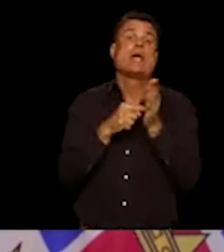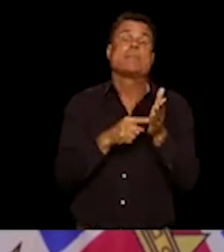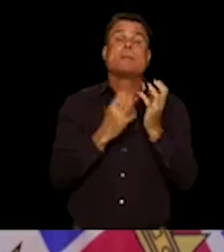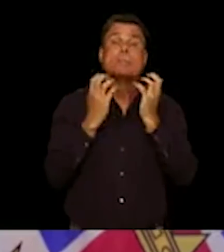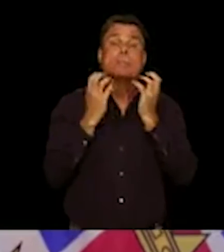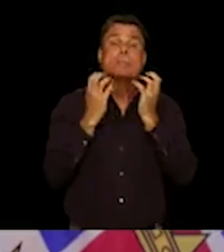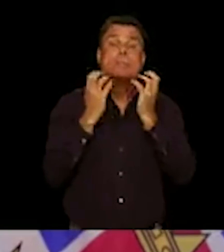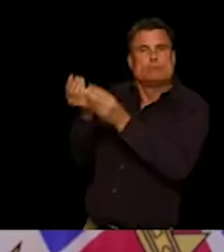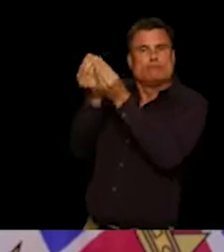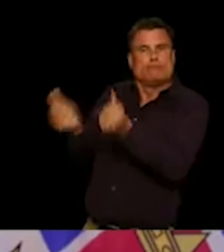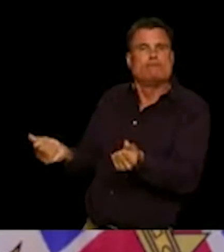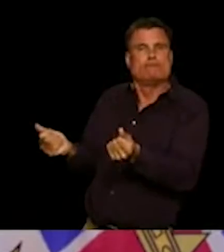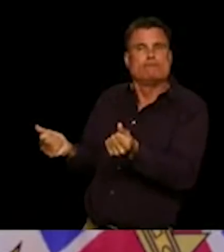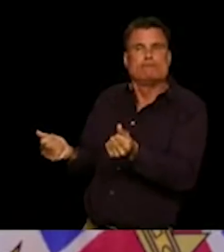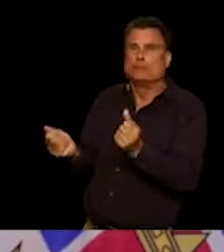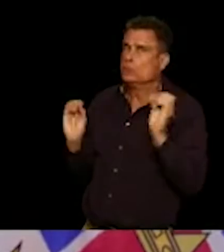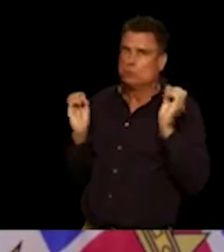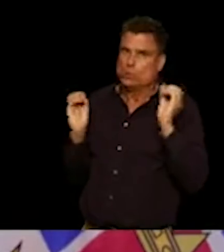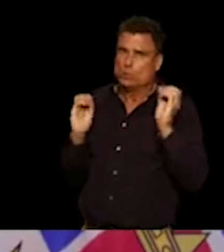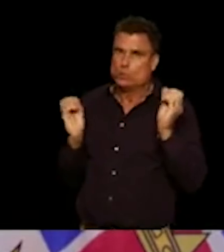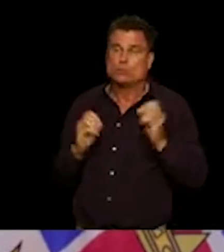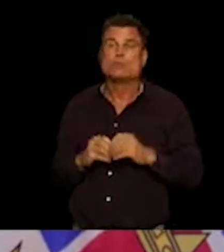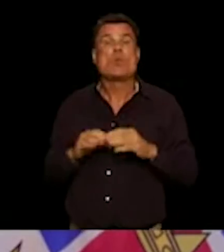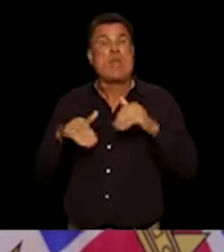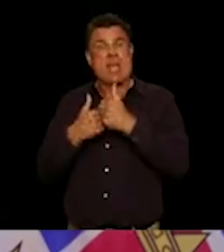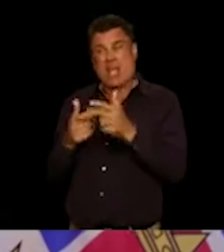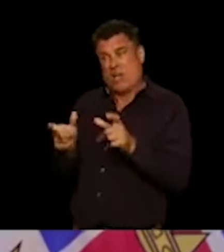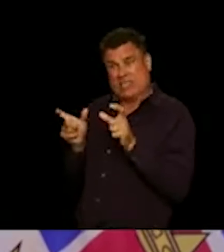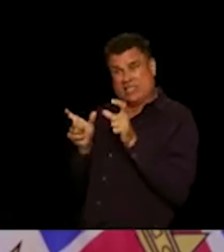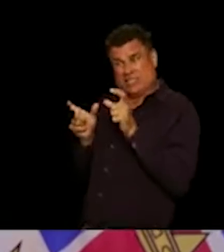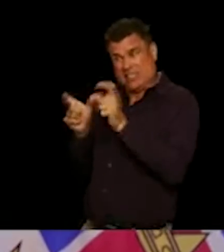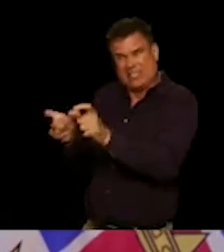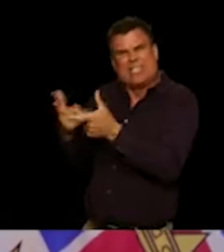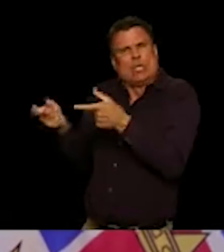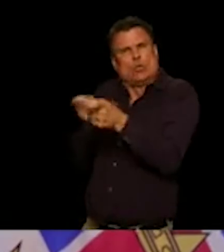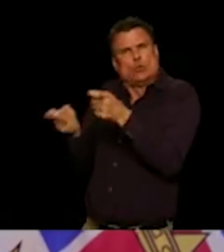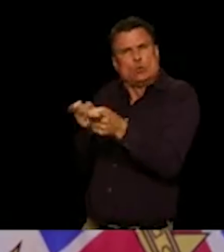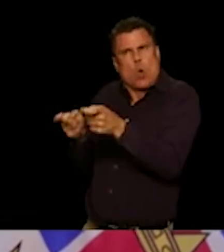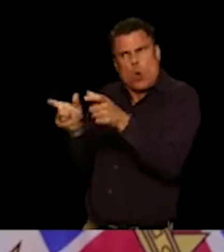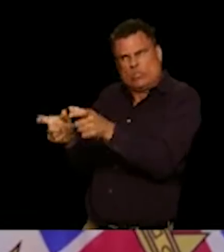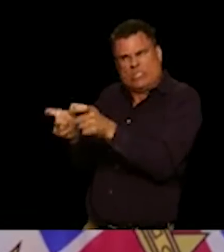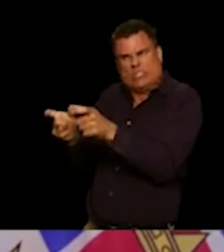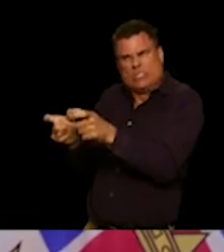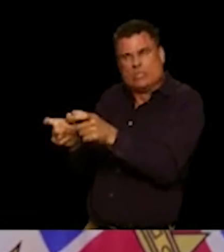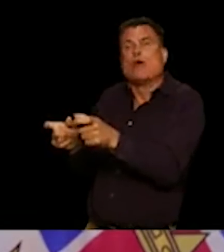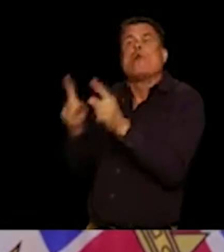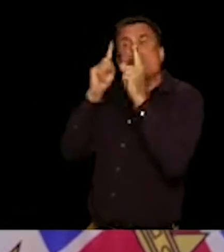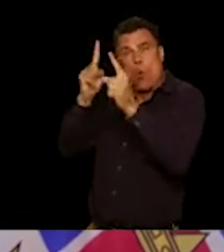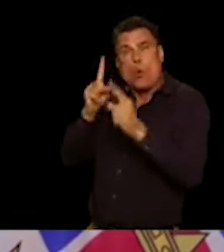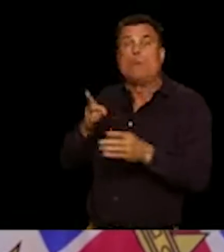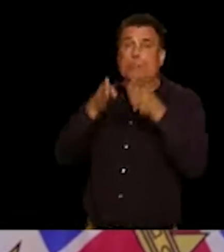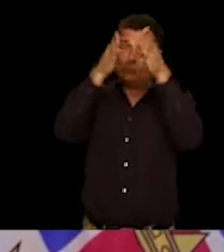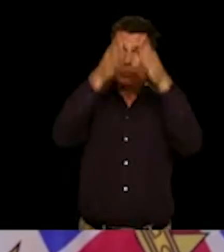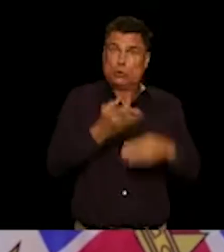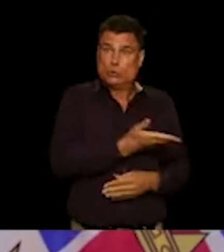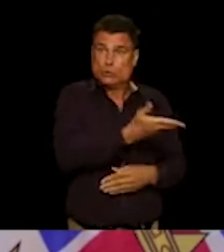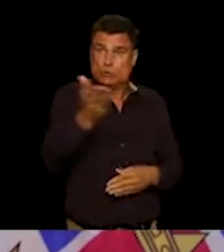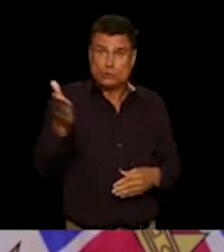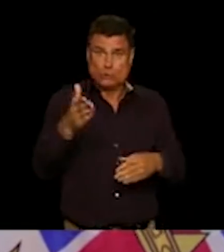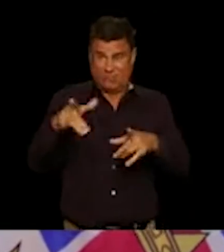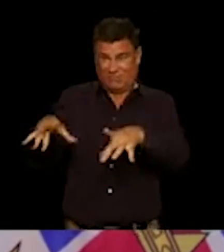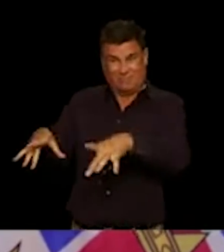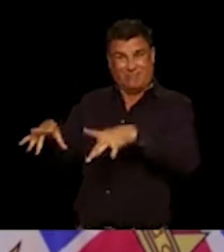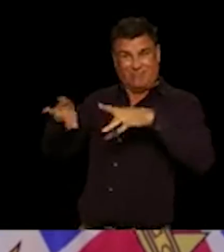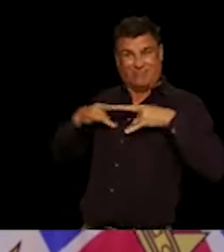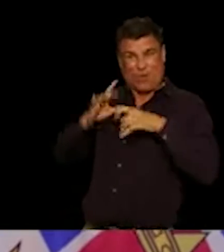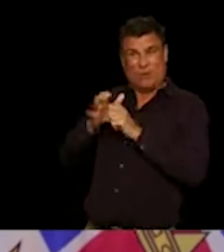commonly for stopping somebody from getting sick if they've been exposed. That the way that we control this virus in our communities is